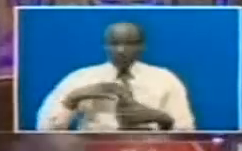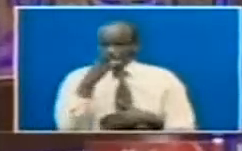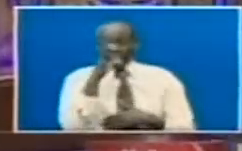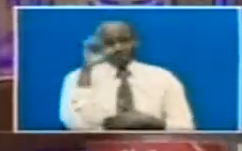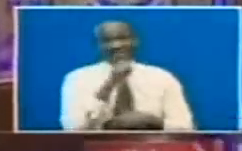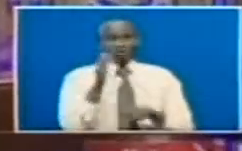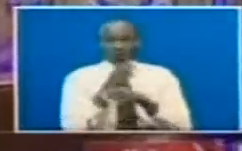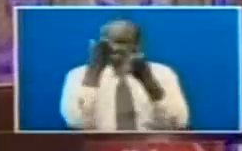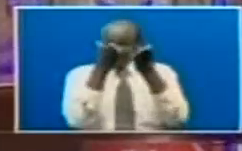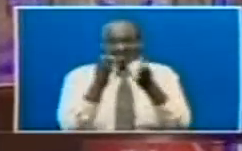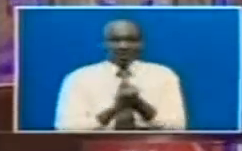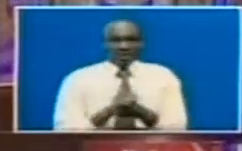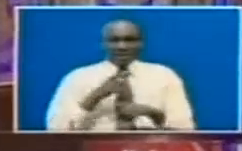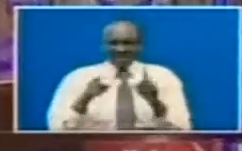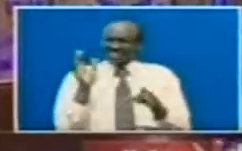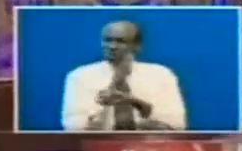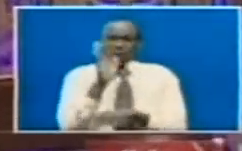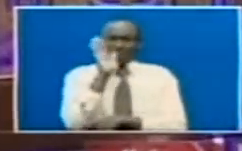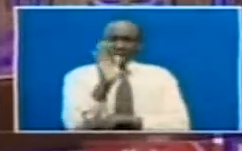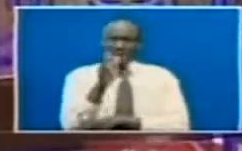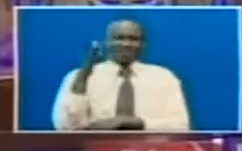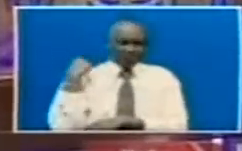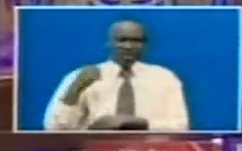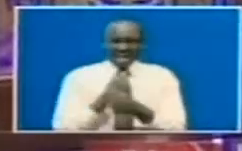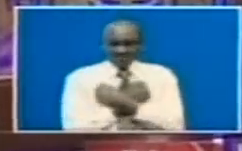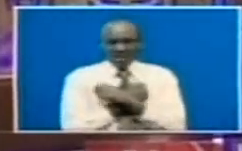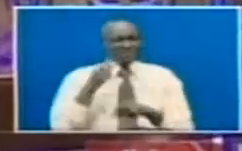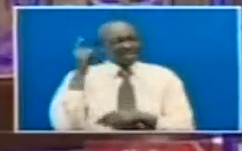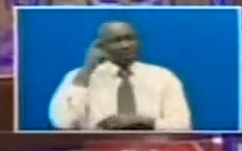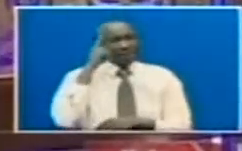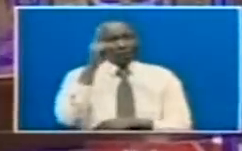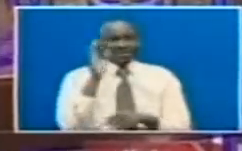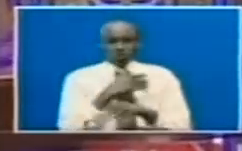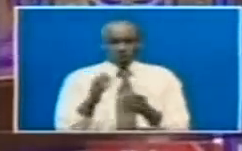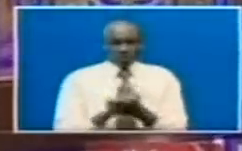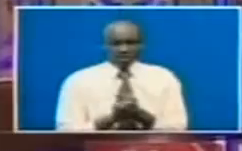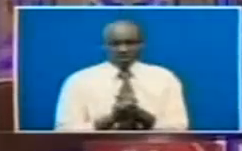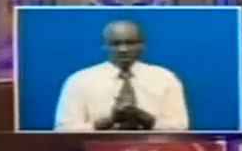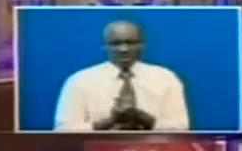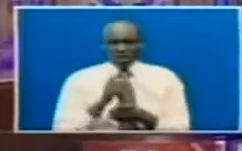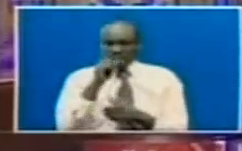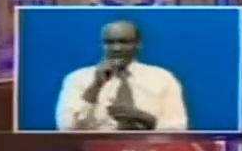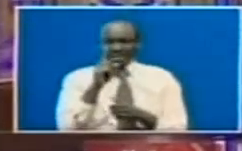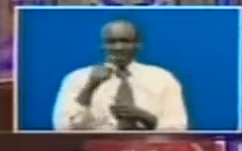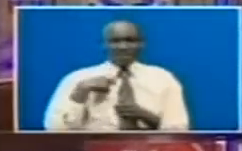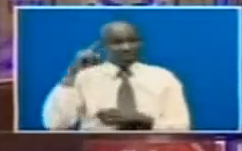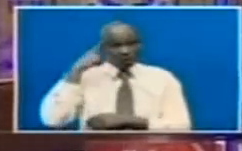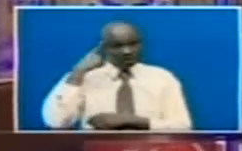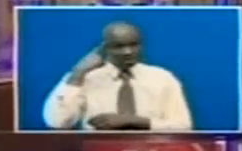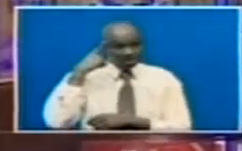hata. Hata sasa. Lakini nyimbo zako, we used to play them a lot. And the one I remember, it's one that I